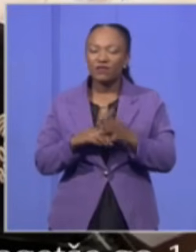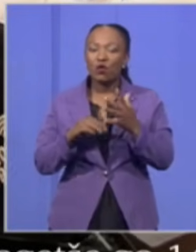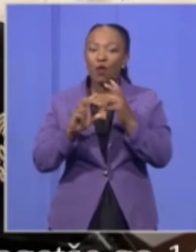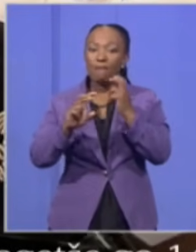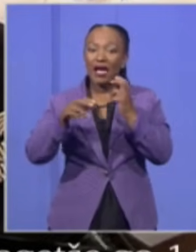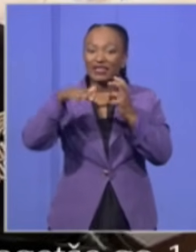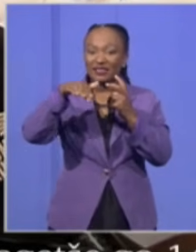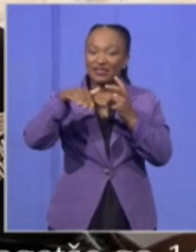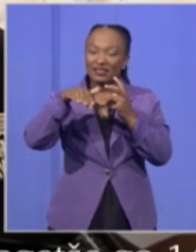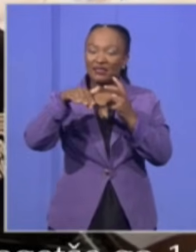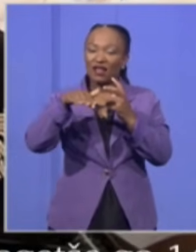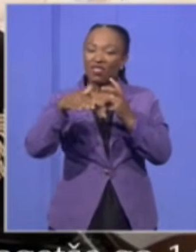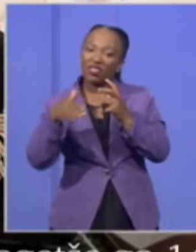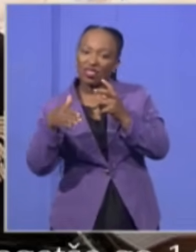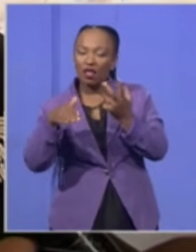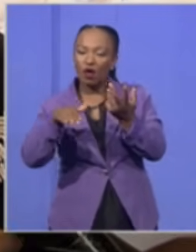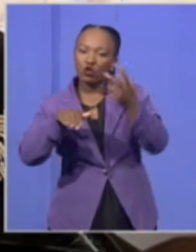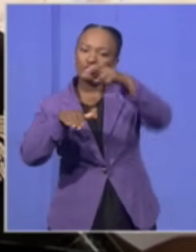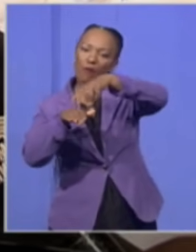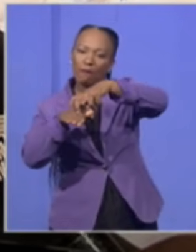break the